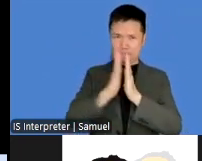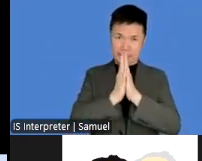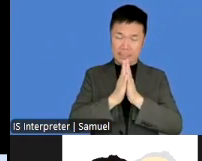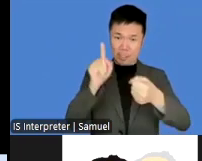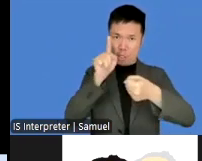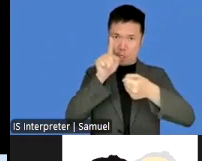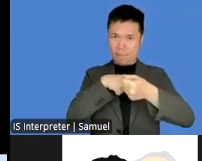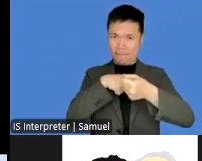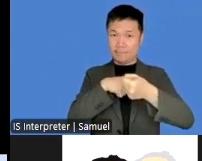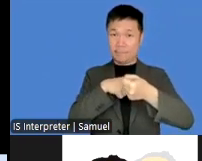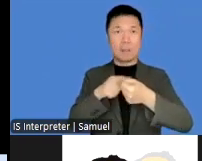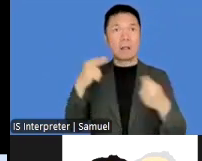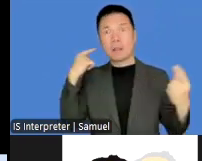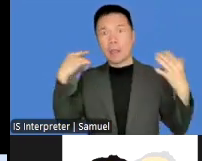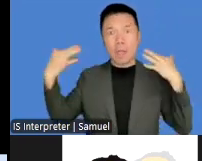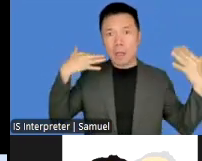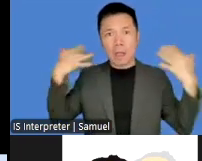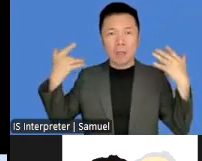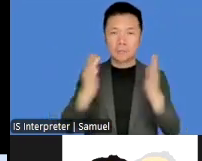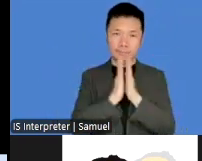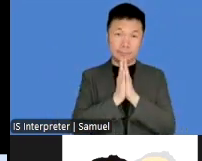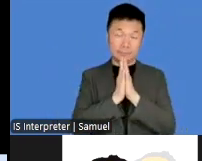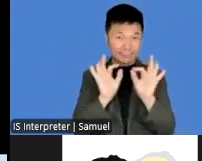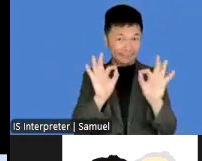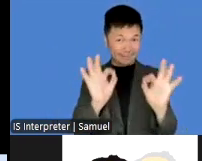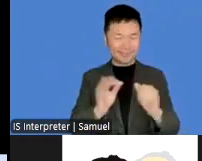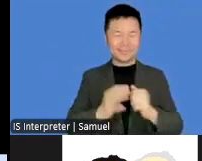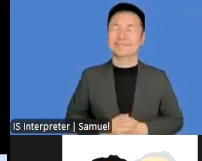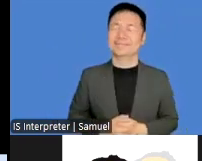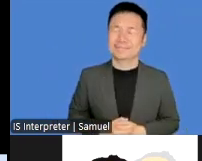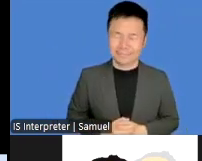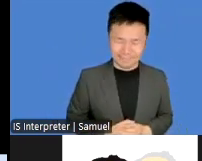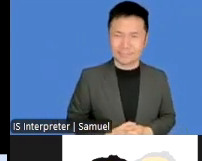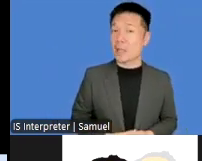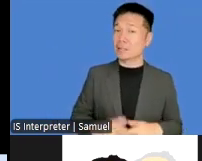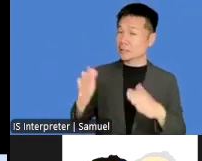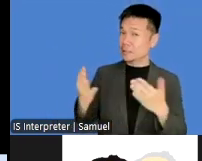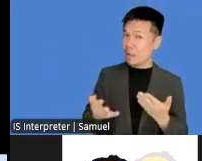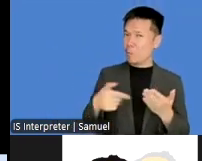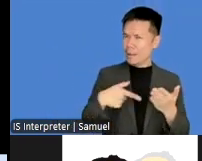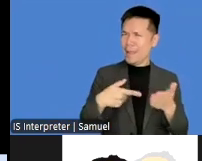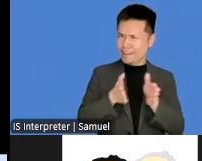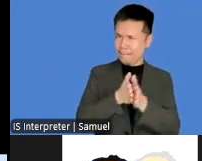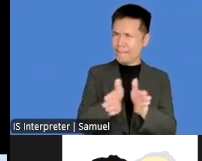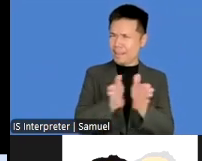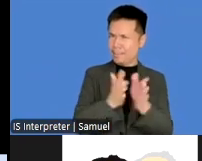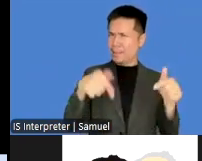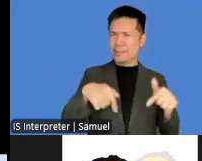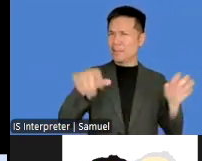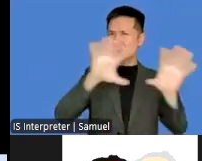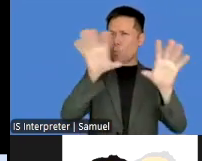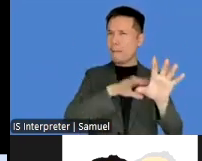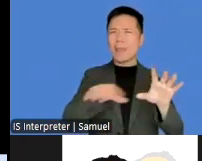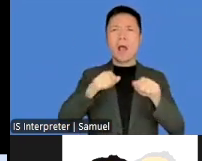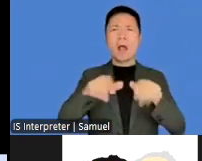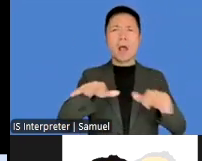that there is no background noise. Now, just to give a bit of a background on this webinar, this is the 4th